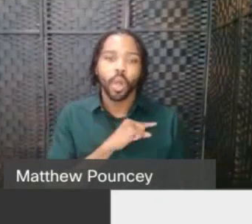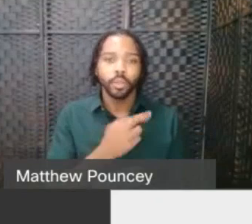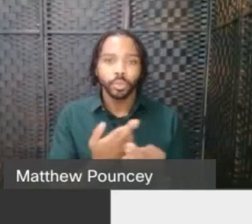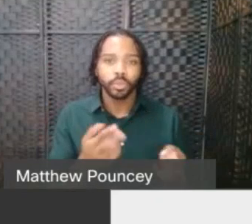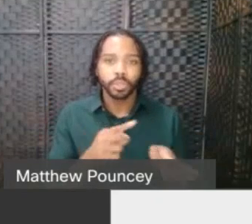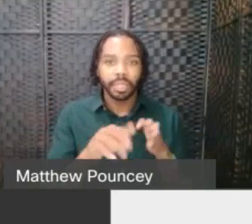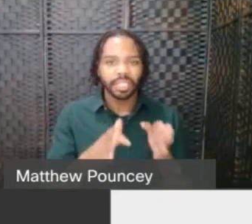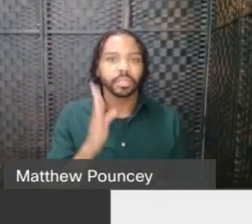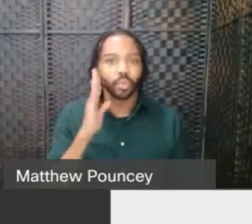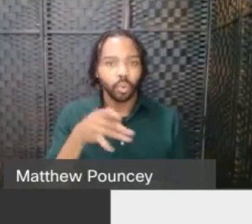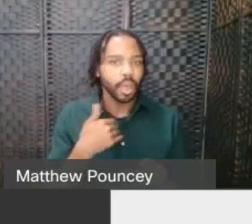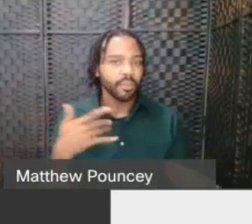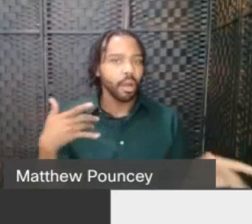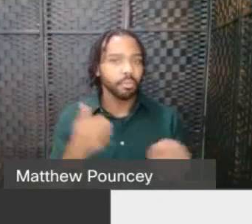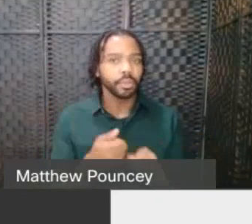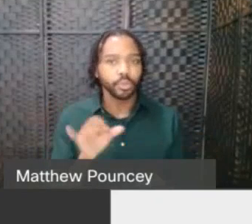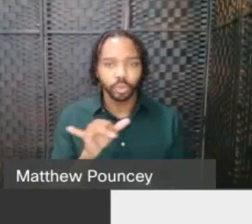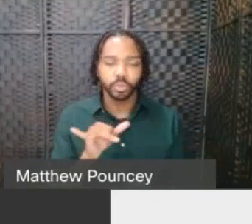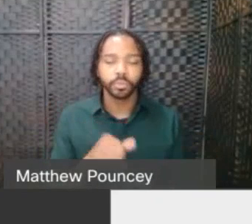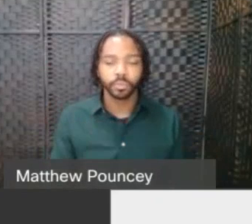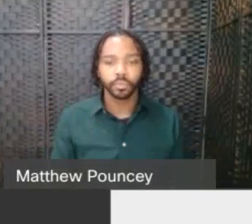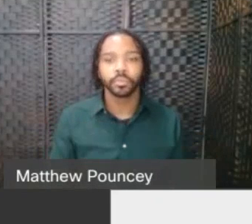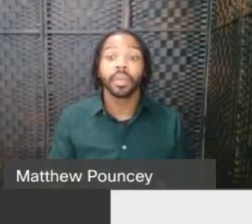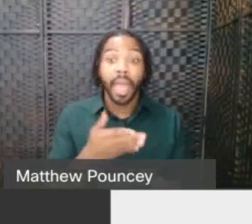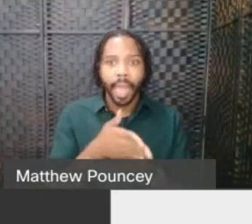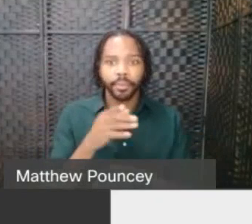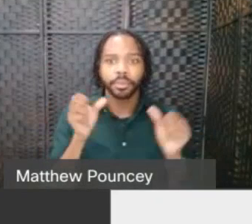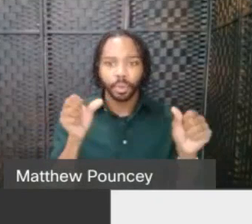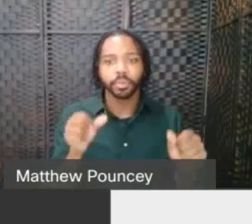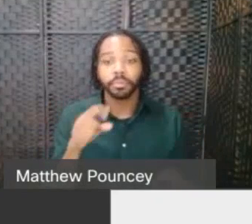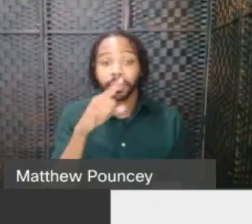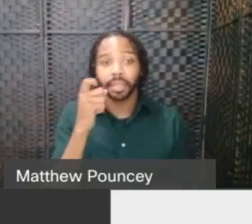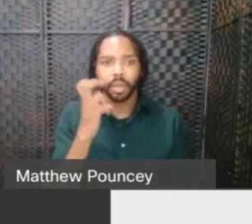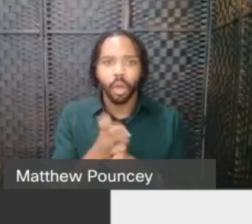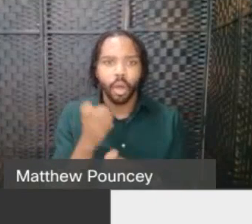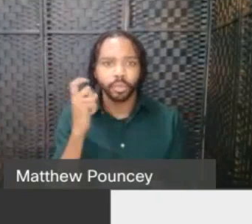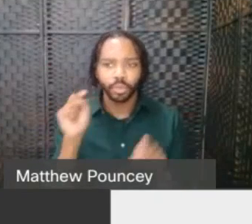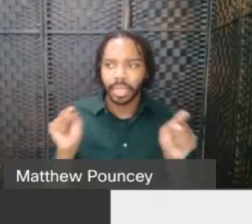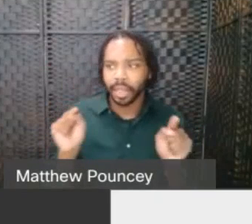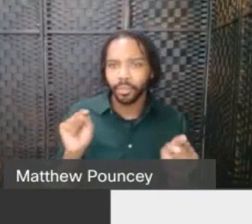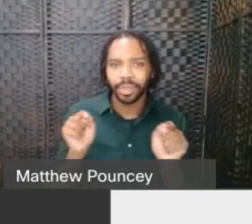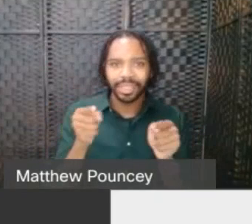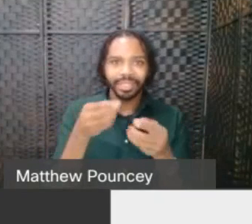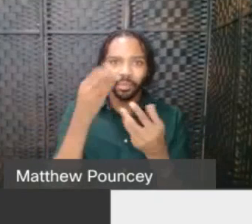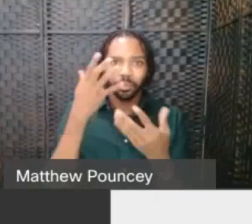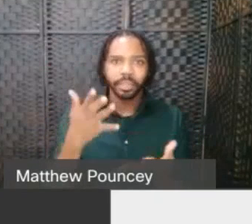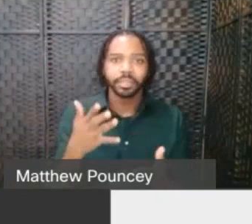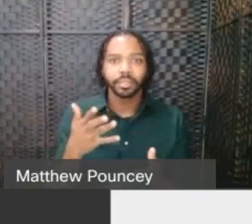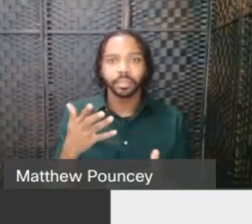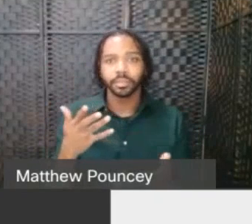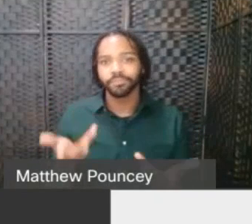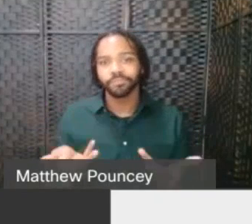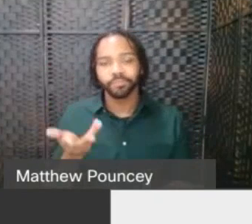current guidance as well as that updated guidance once posted. Because it's hard to tell from this whether they observe someone,